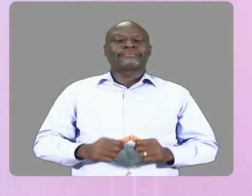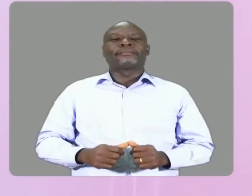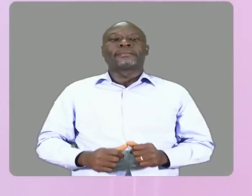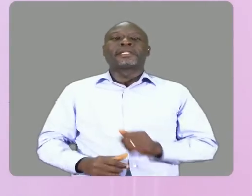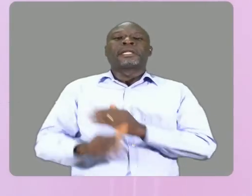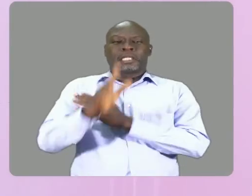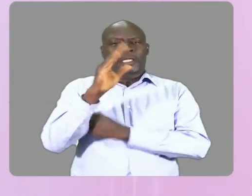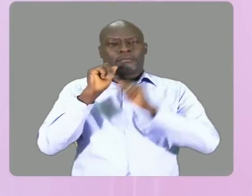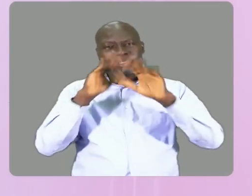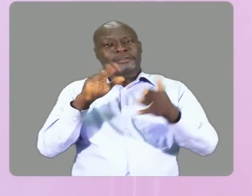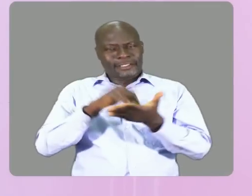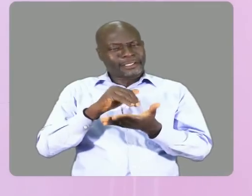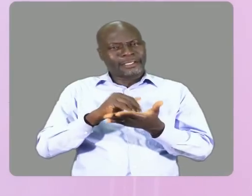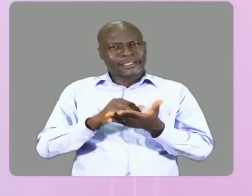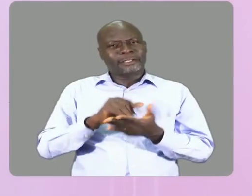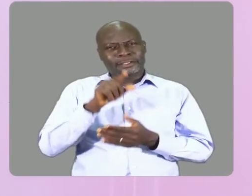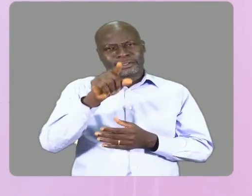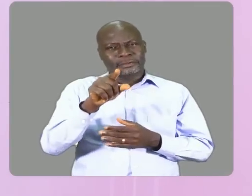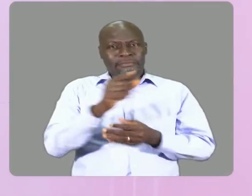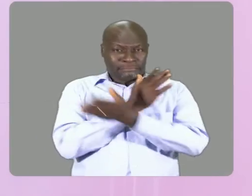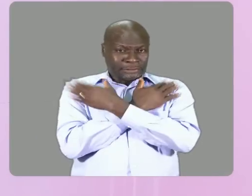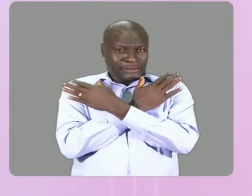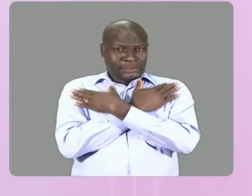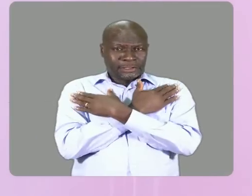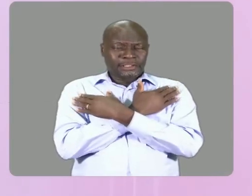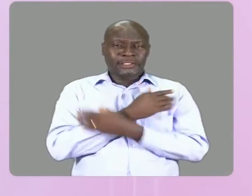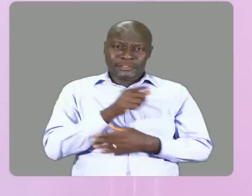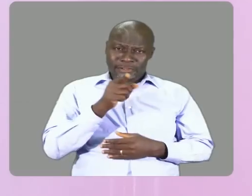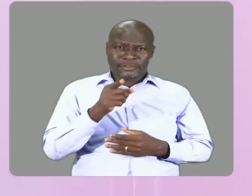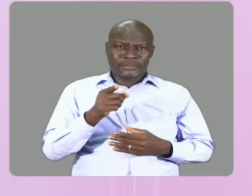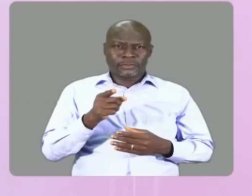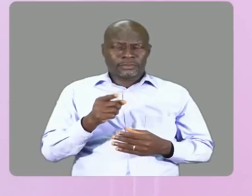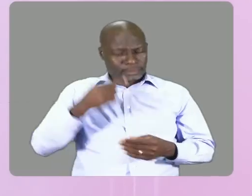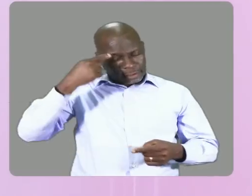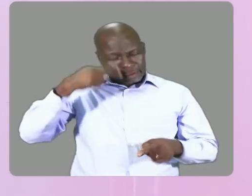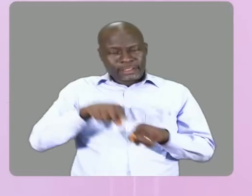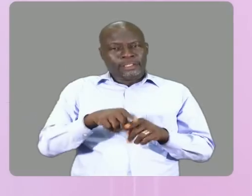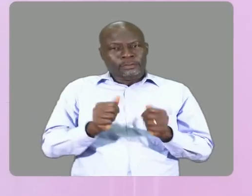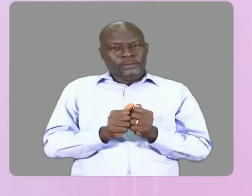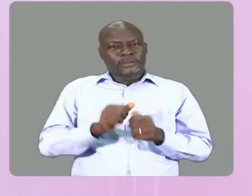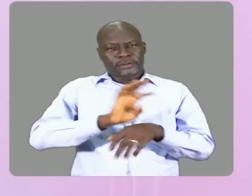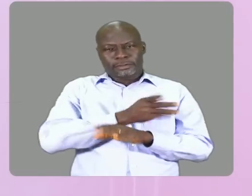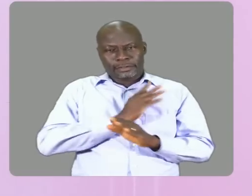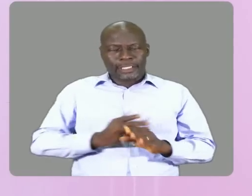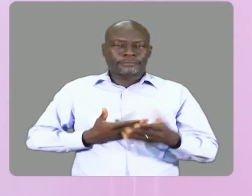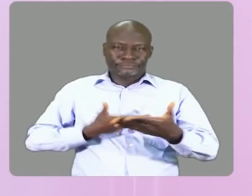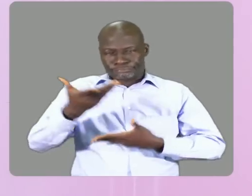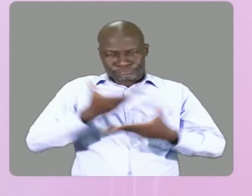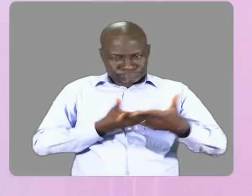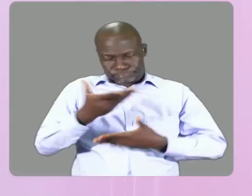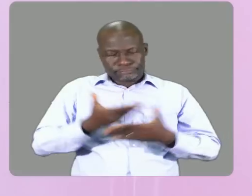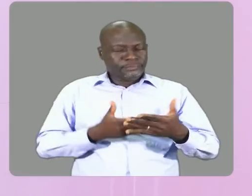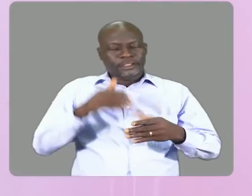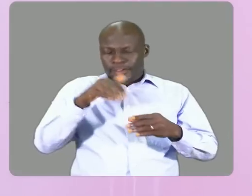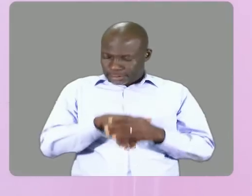For Yakupon Enshaw Bill, sir, and there Kosiada Anopa. Only Church of Christ, Elbo and Komo,